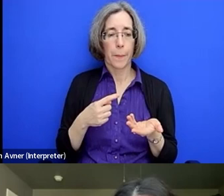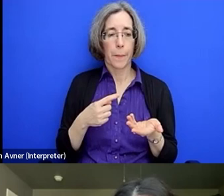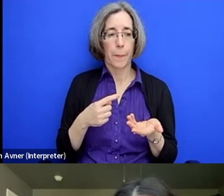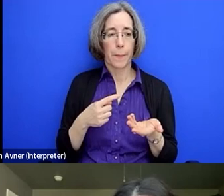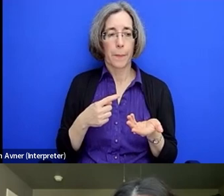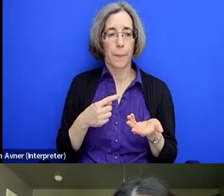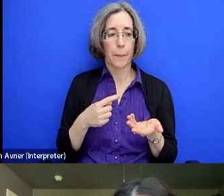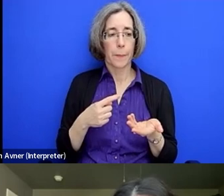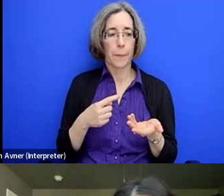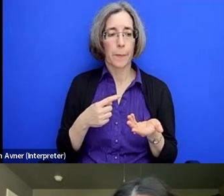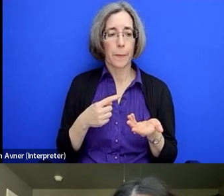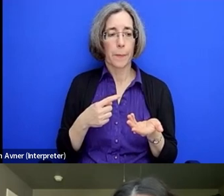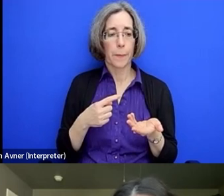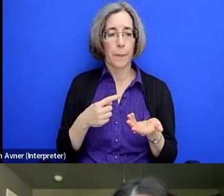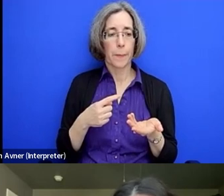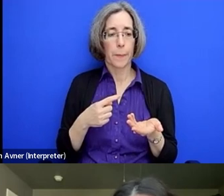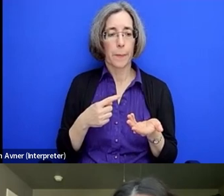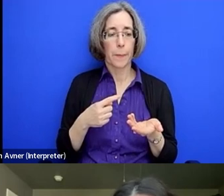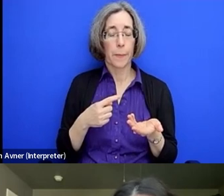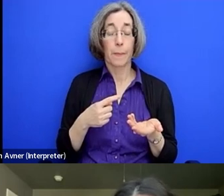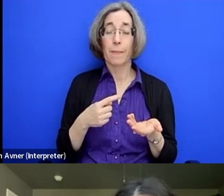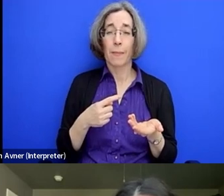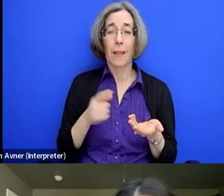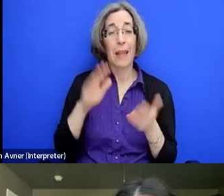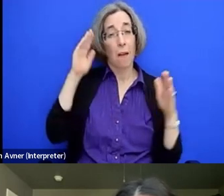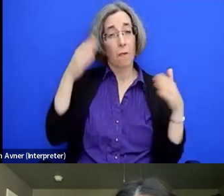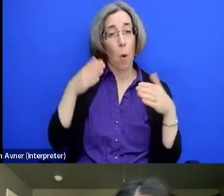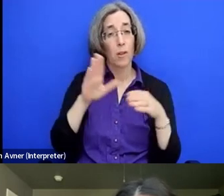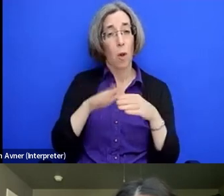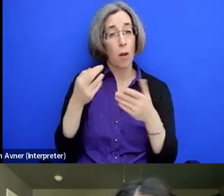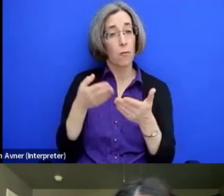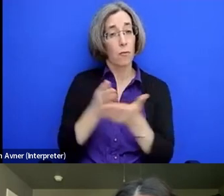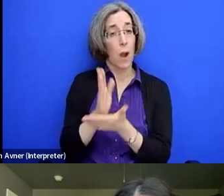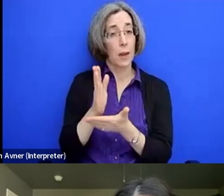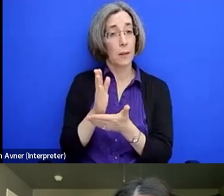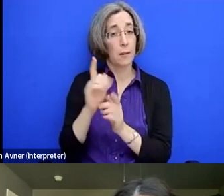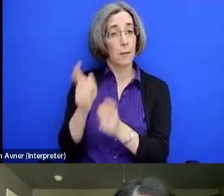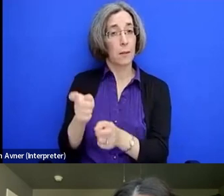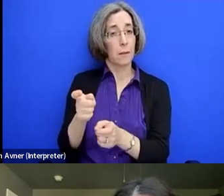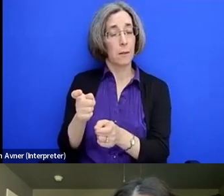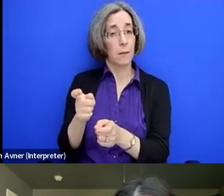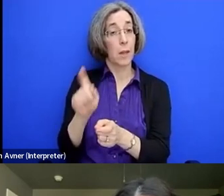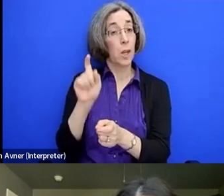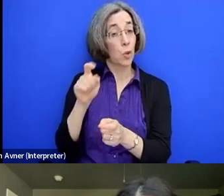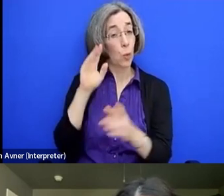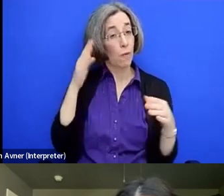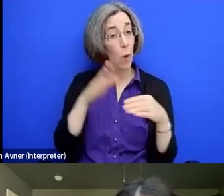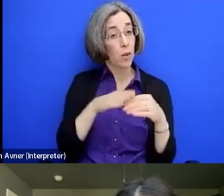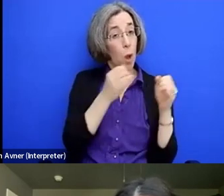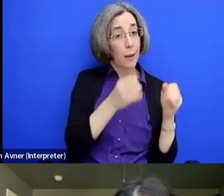for realization of rights should be individual accommodations, which